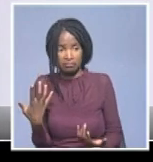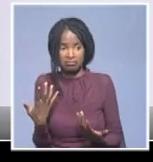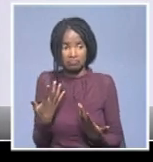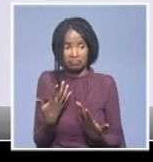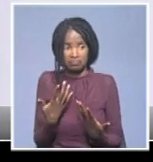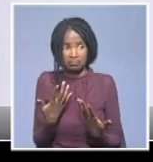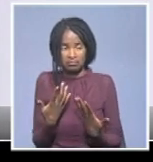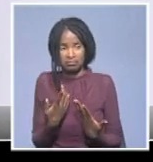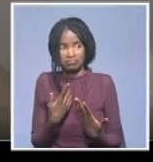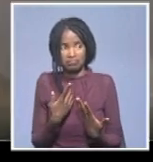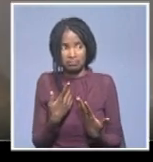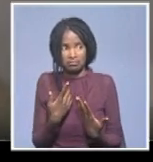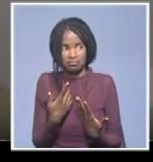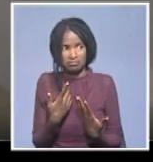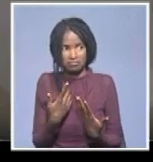scratch